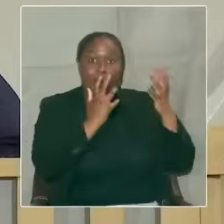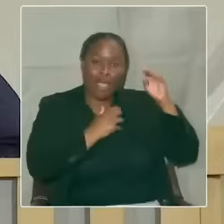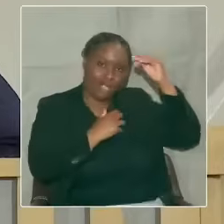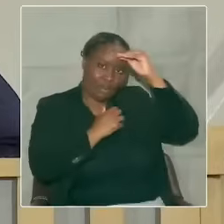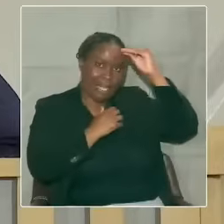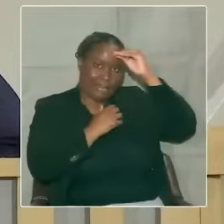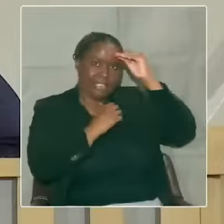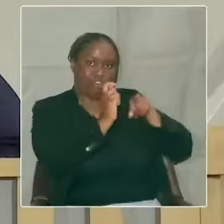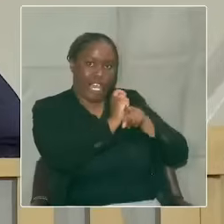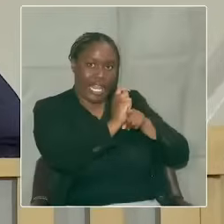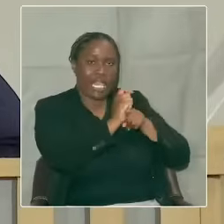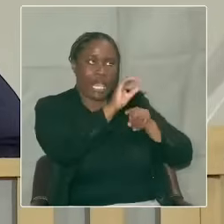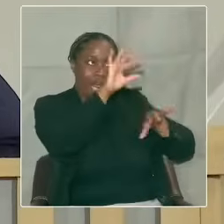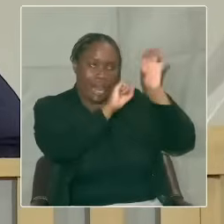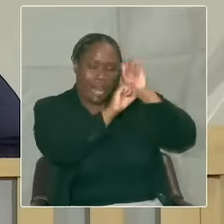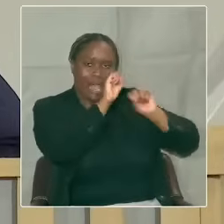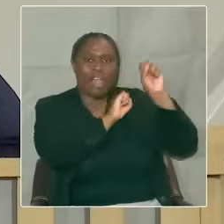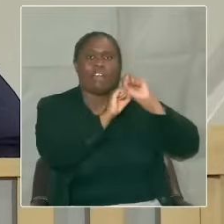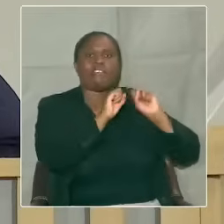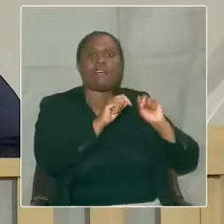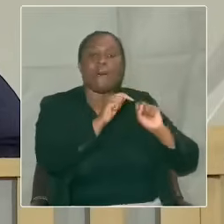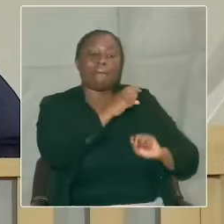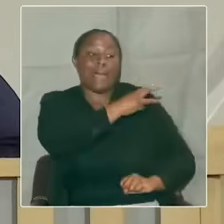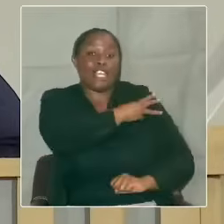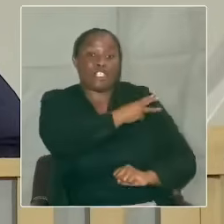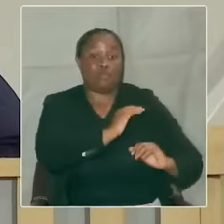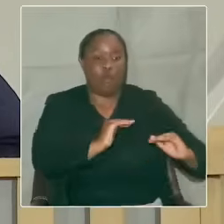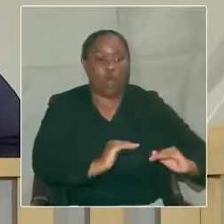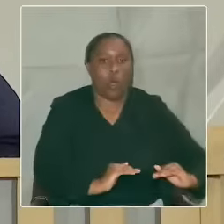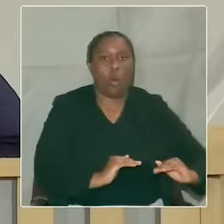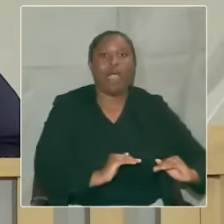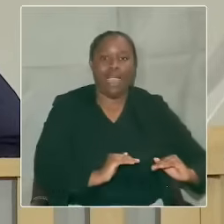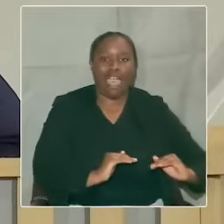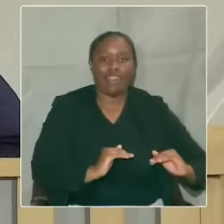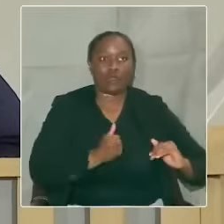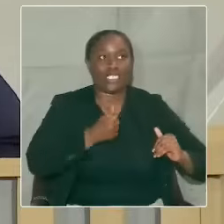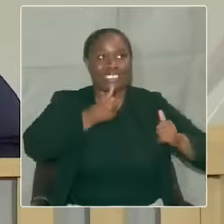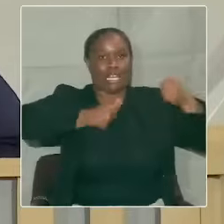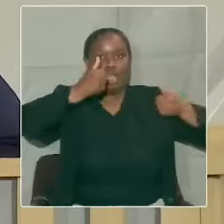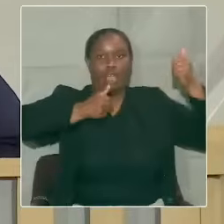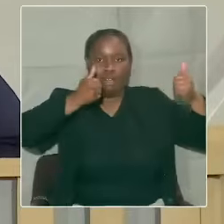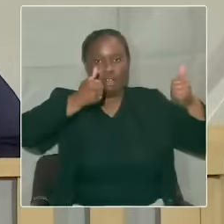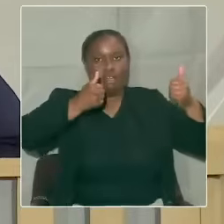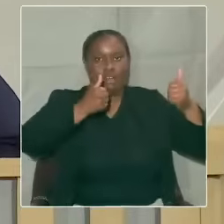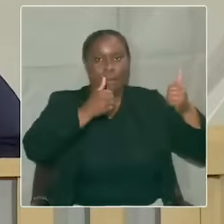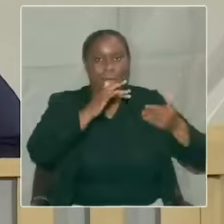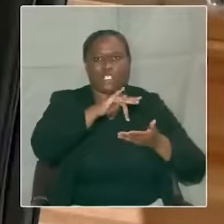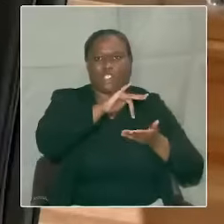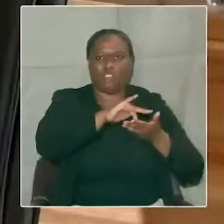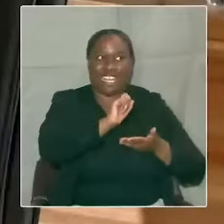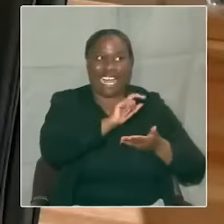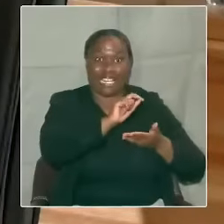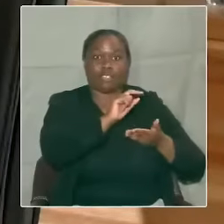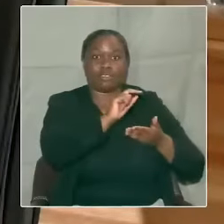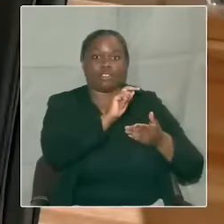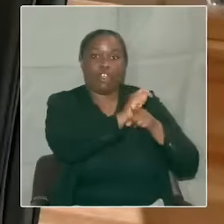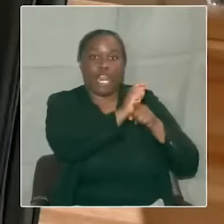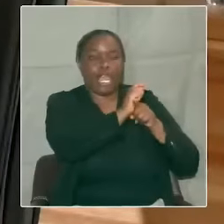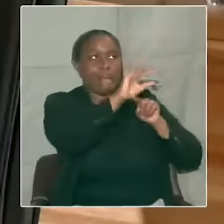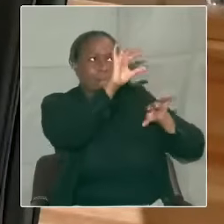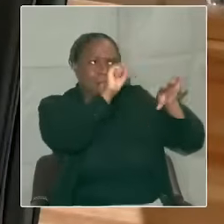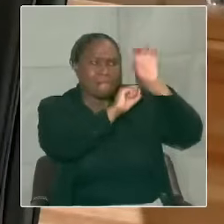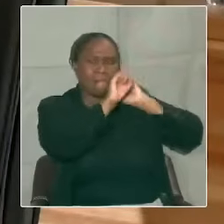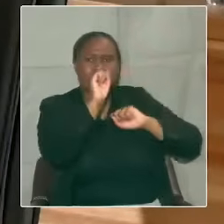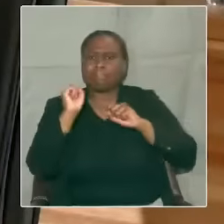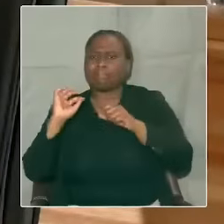African Police Service, both at junior ranks and at senior ranks. I have 38 years of service